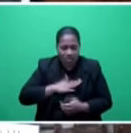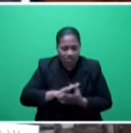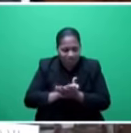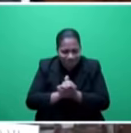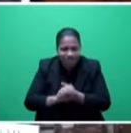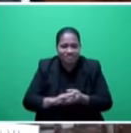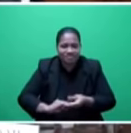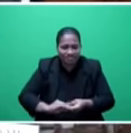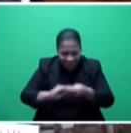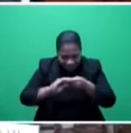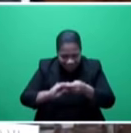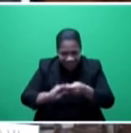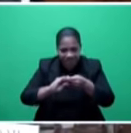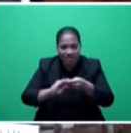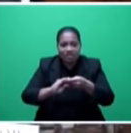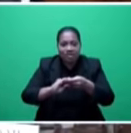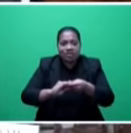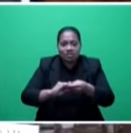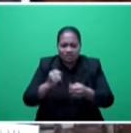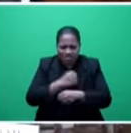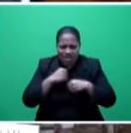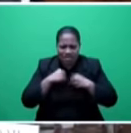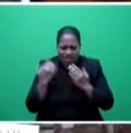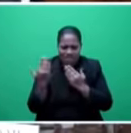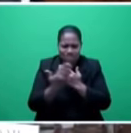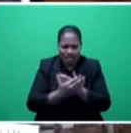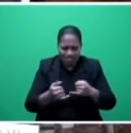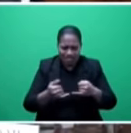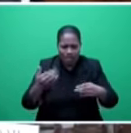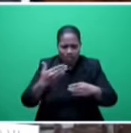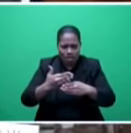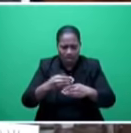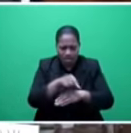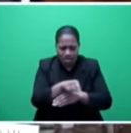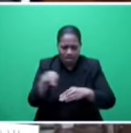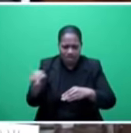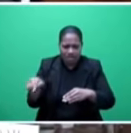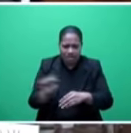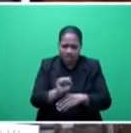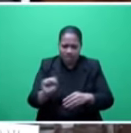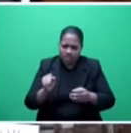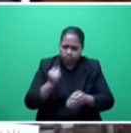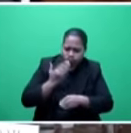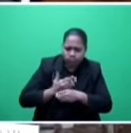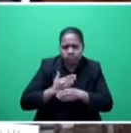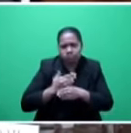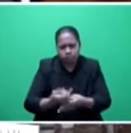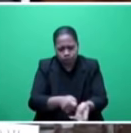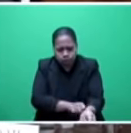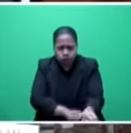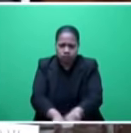to our frontline workers for their resolve, dedication, and unwavering commitment to contain